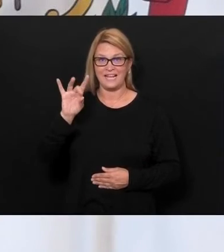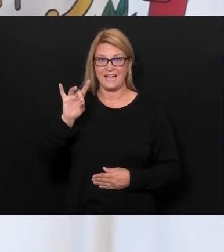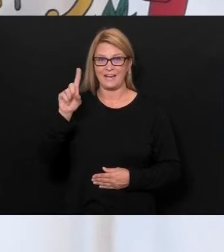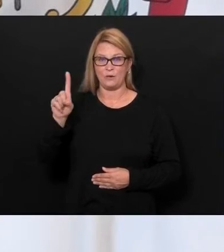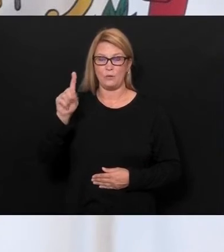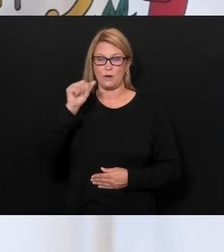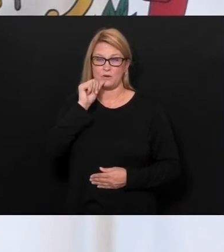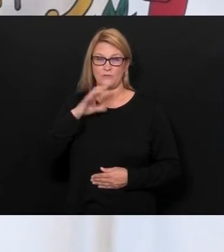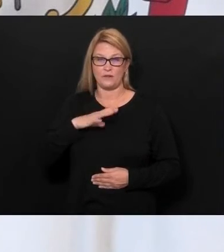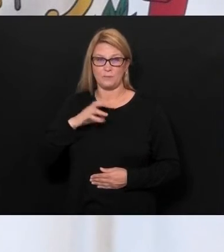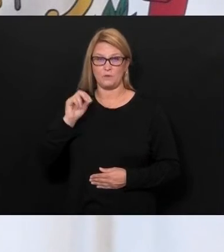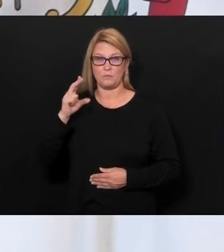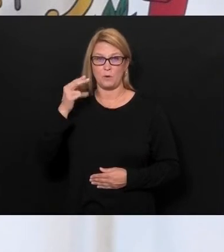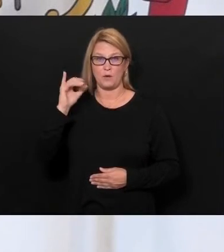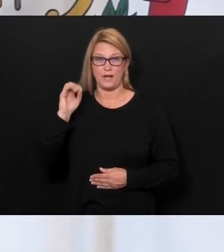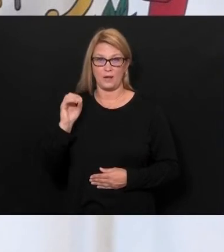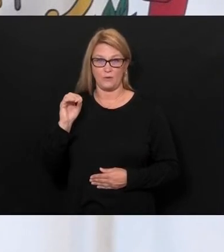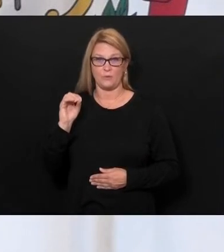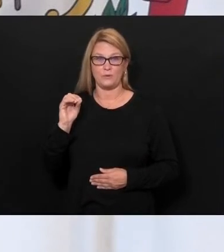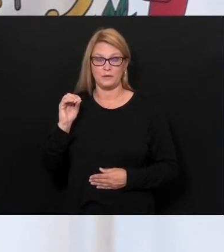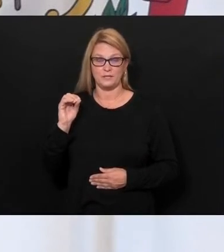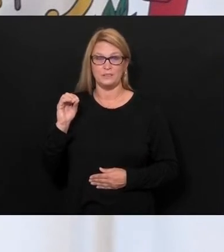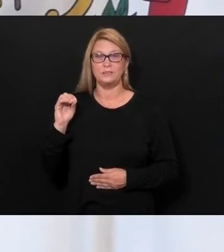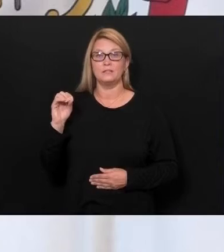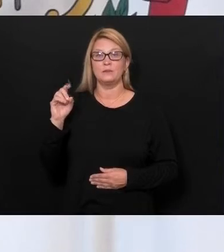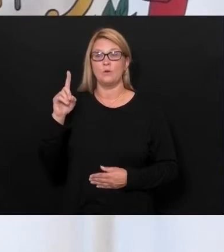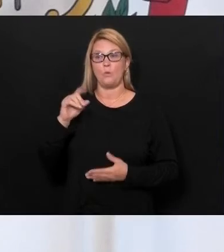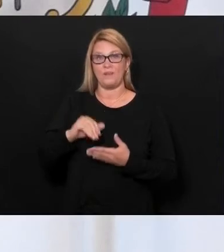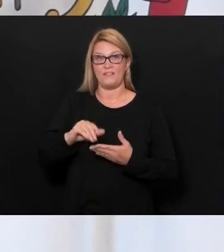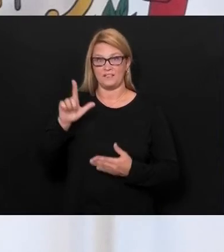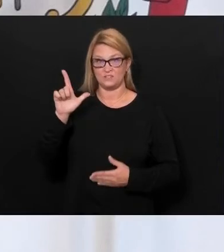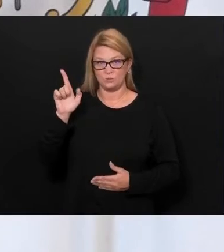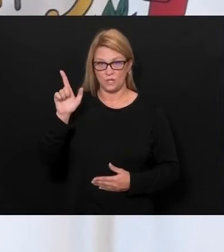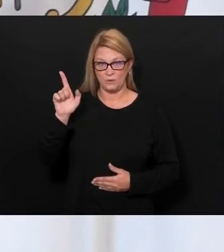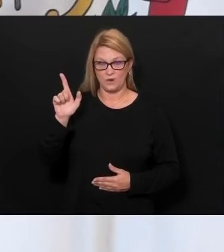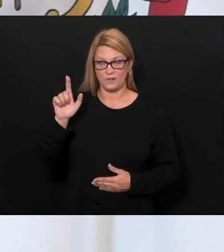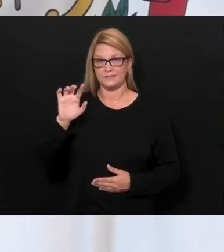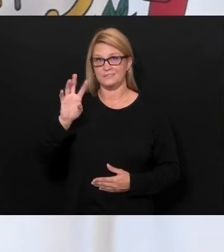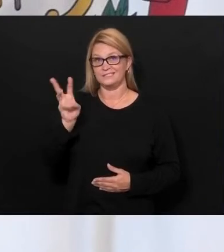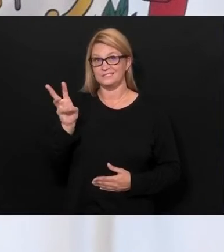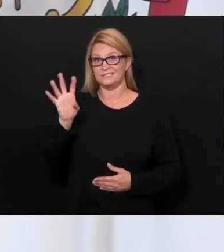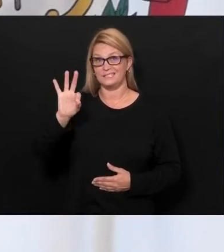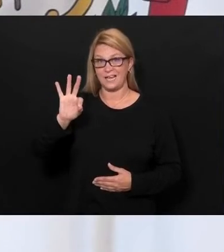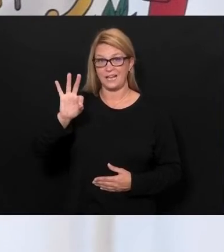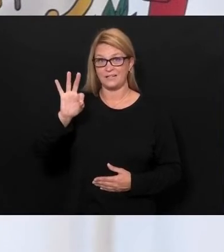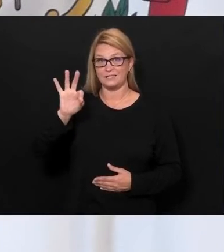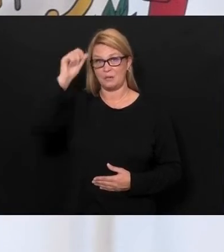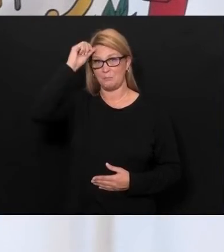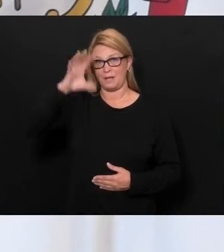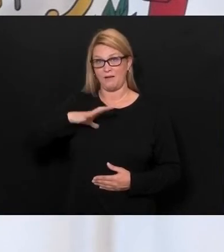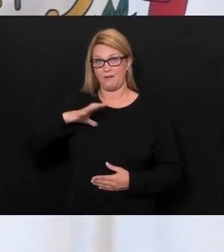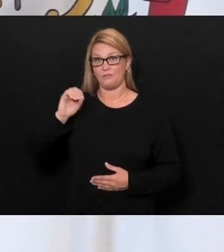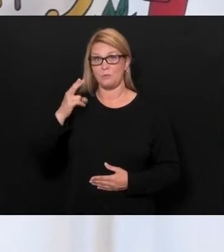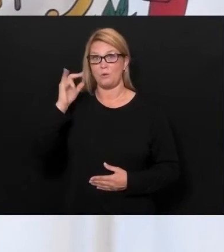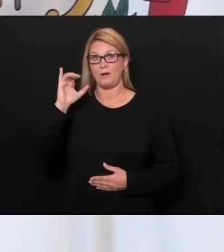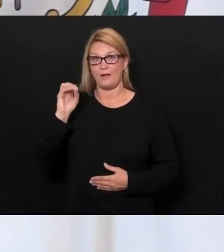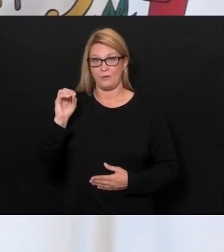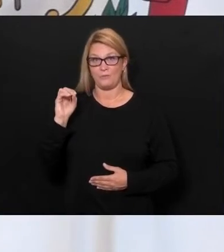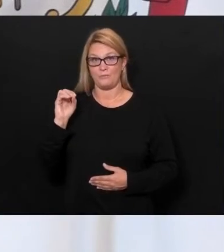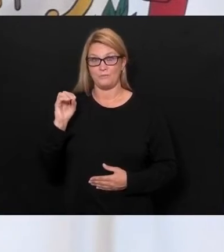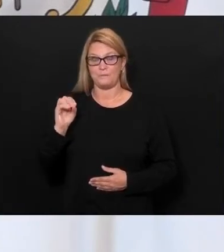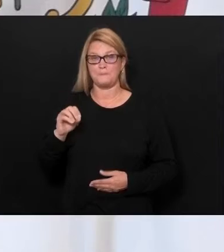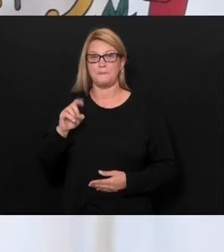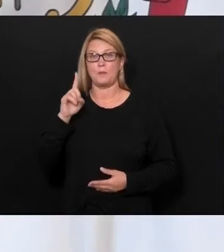81-year-old female from Ohio County. Our 1,021st death is a 69-year-old male from Ohio County.